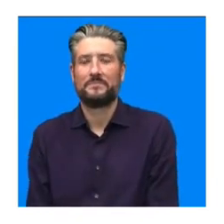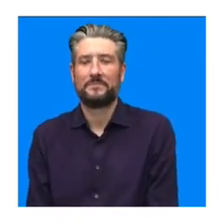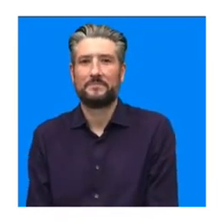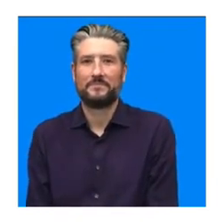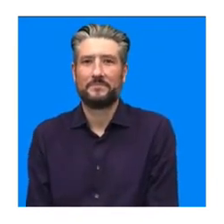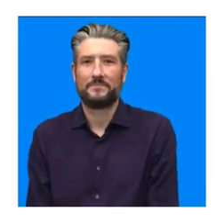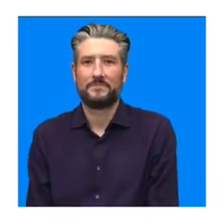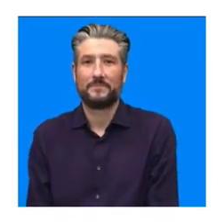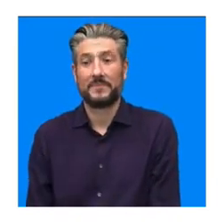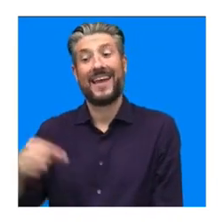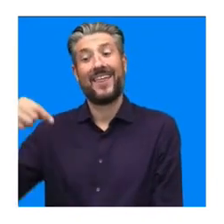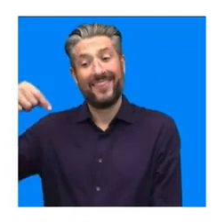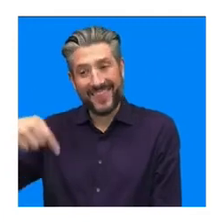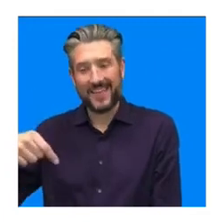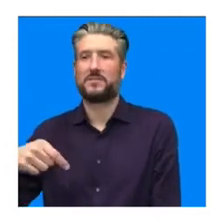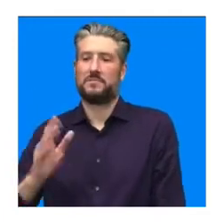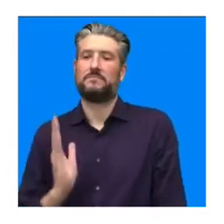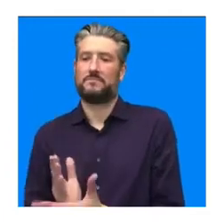This is us.